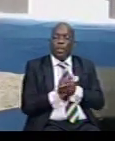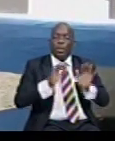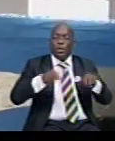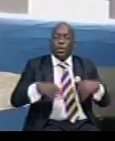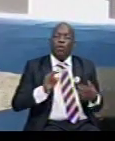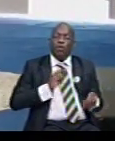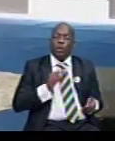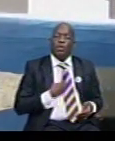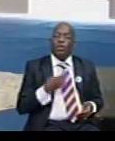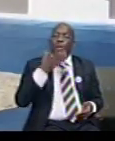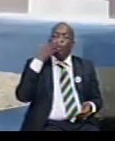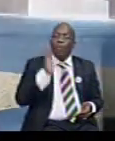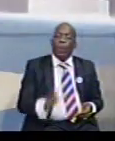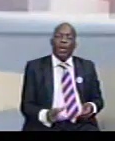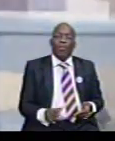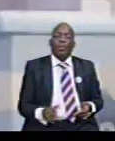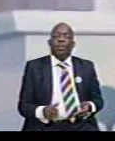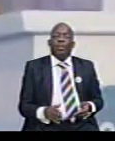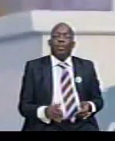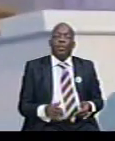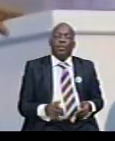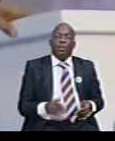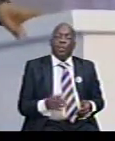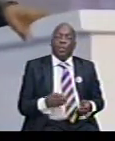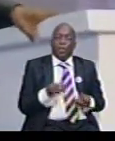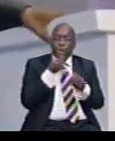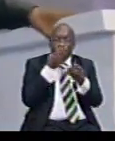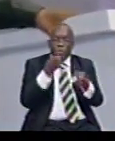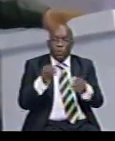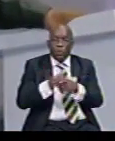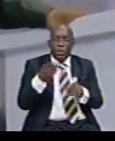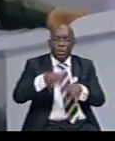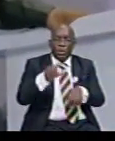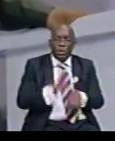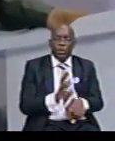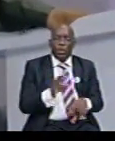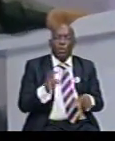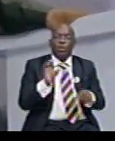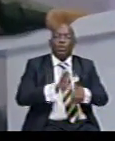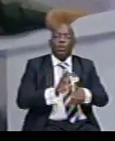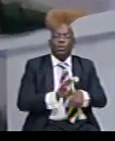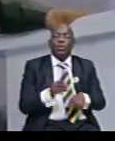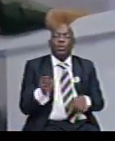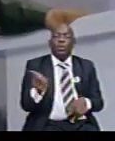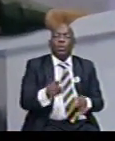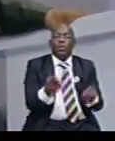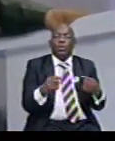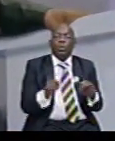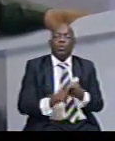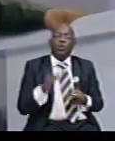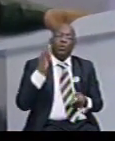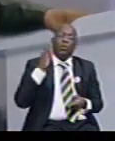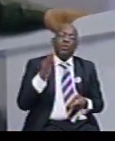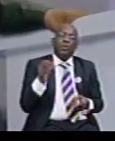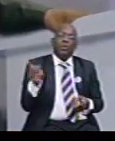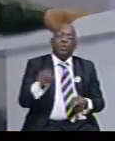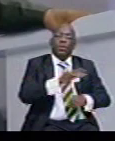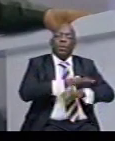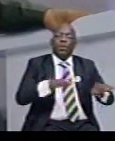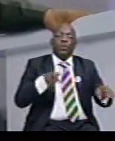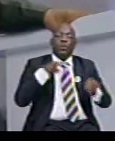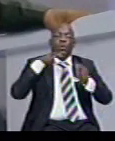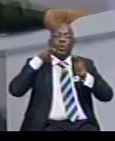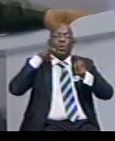the judgment of the world. And they say, church, they come to preach. They are not looking at the